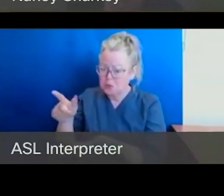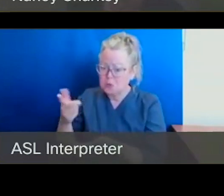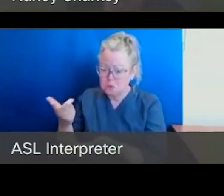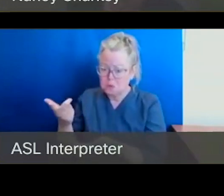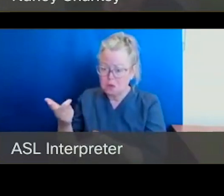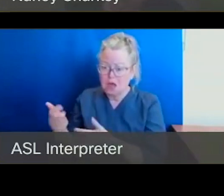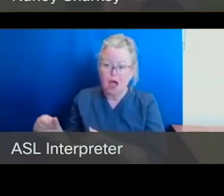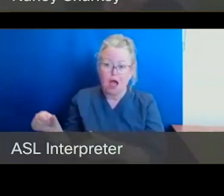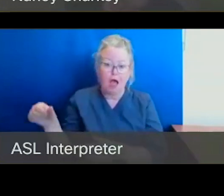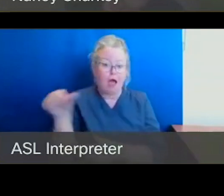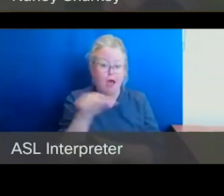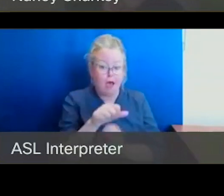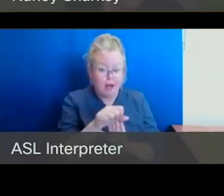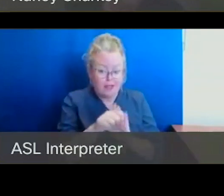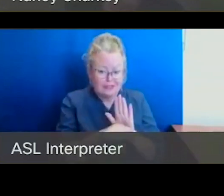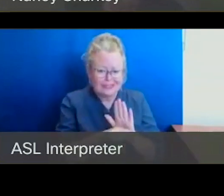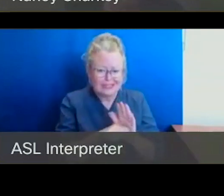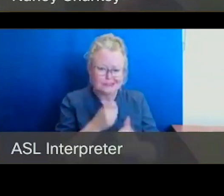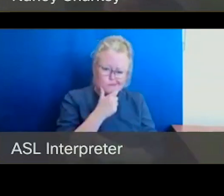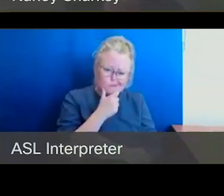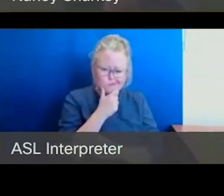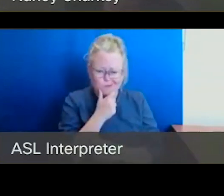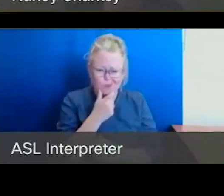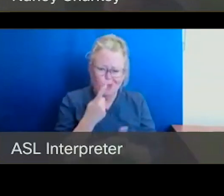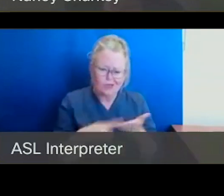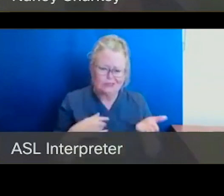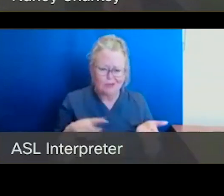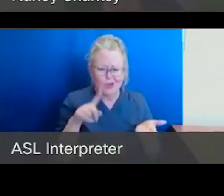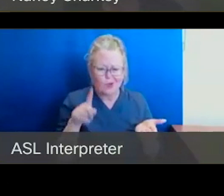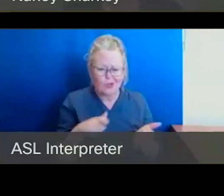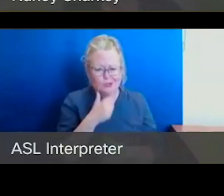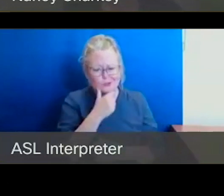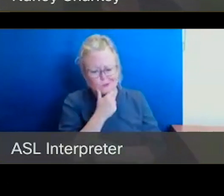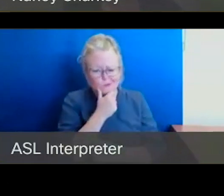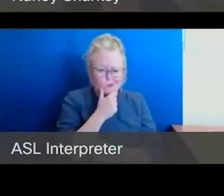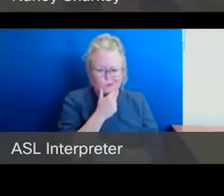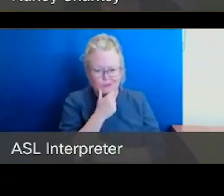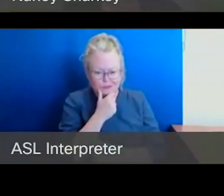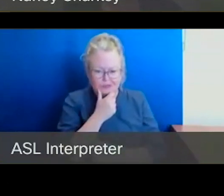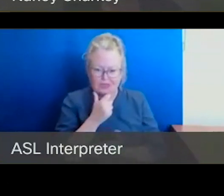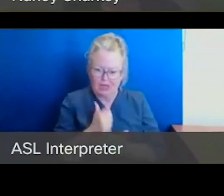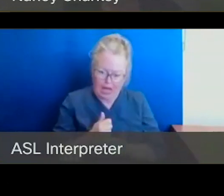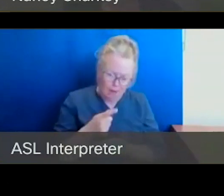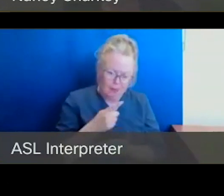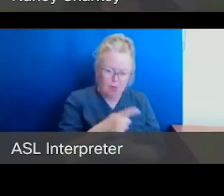are really trying to figure out research questions. For those states, it would